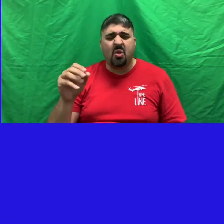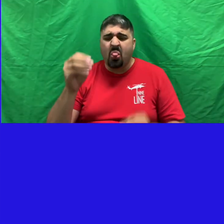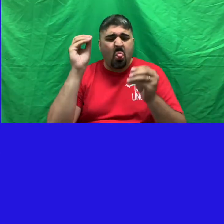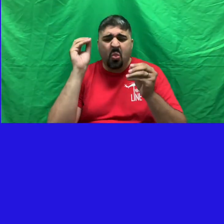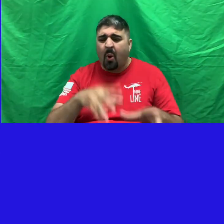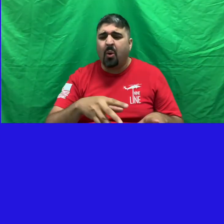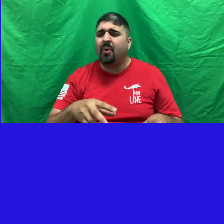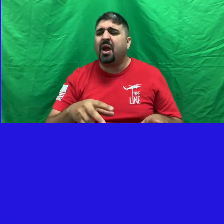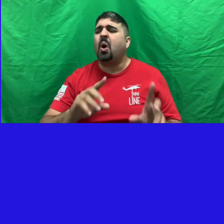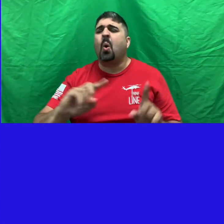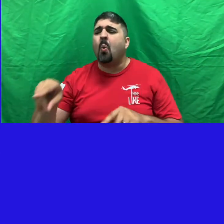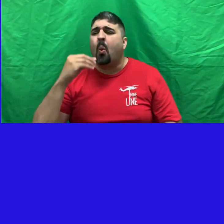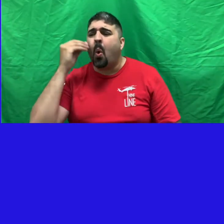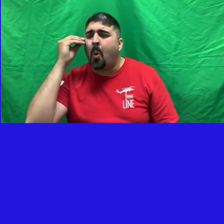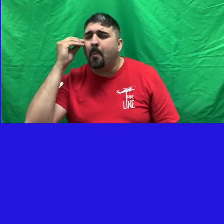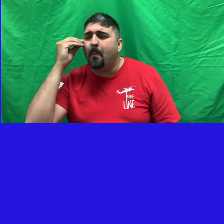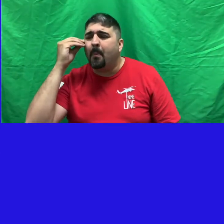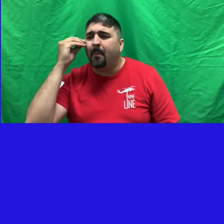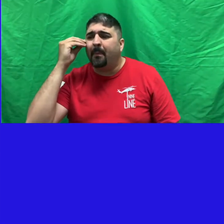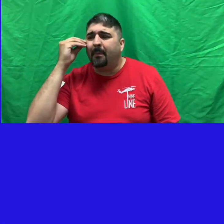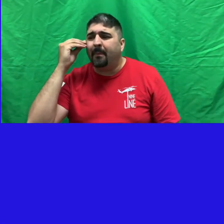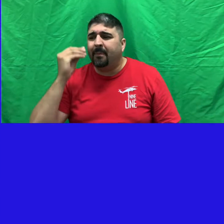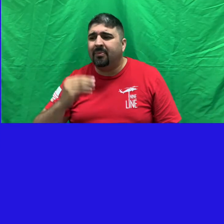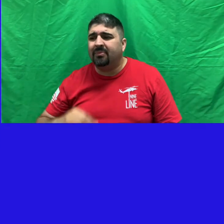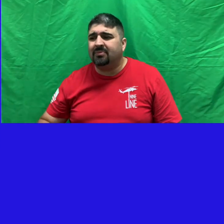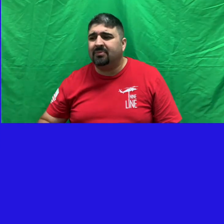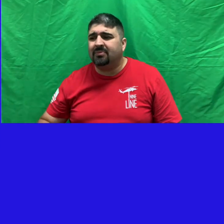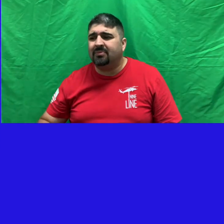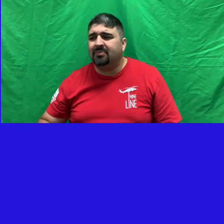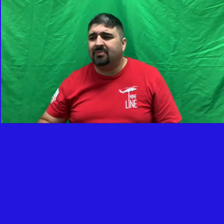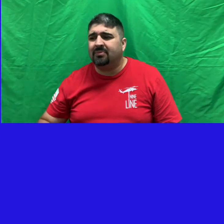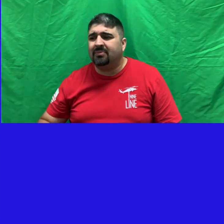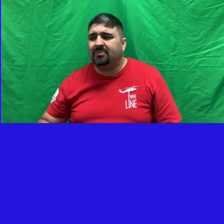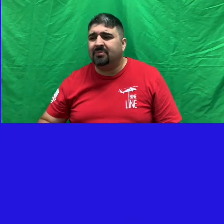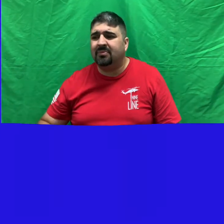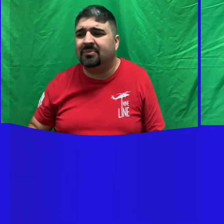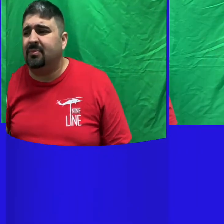robins. "Throw it away and go home."